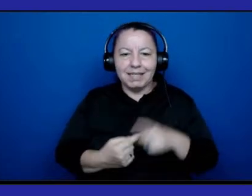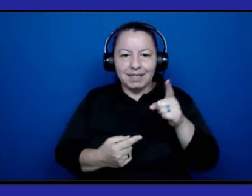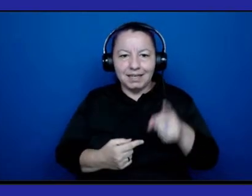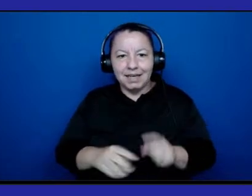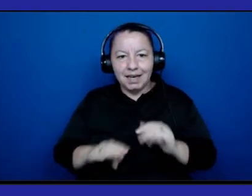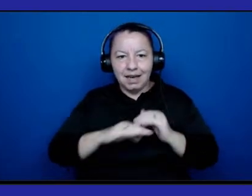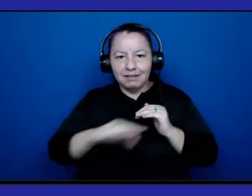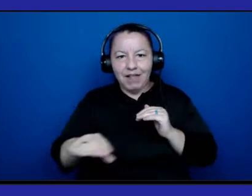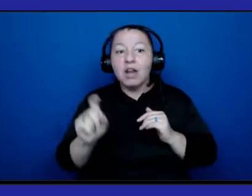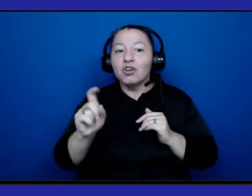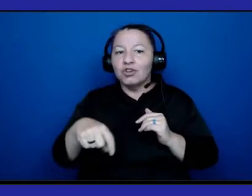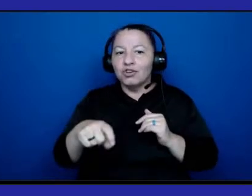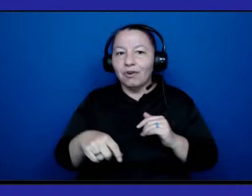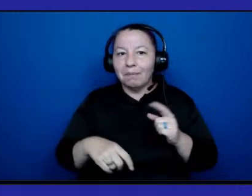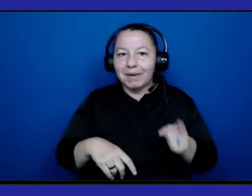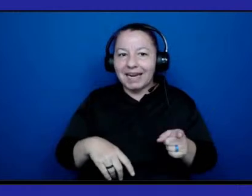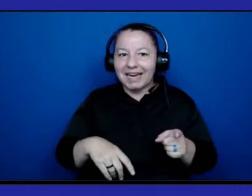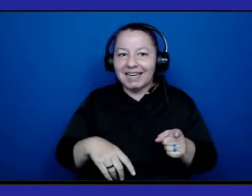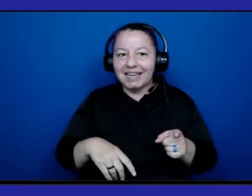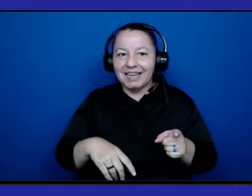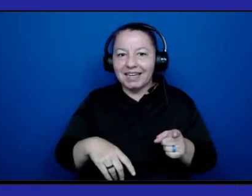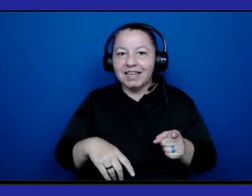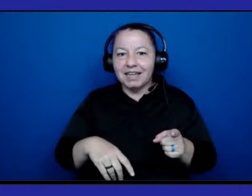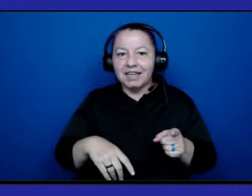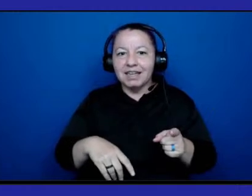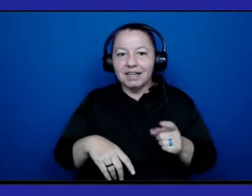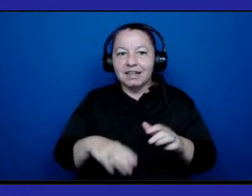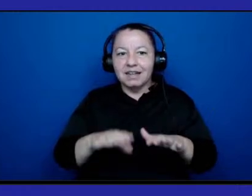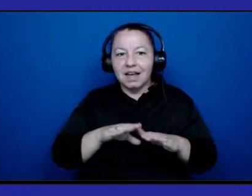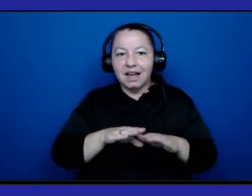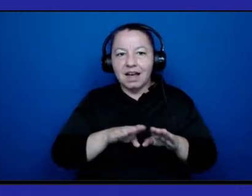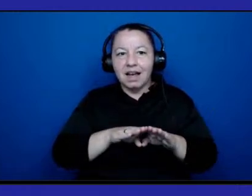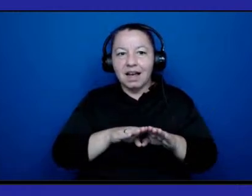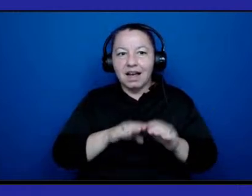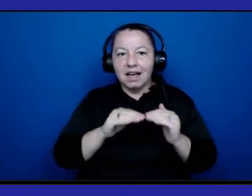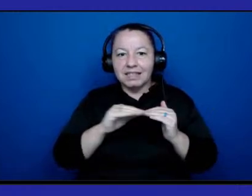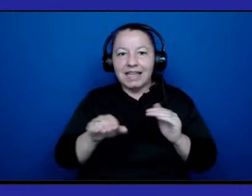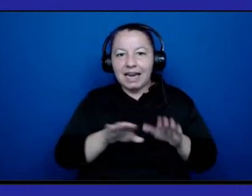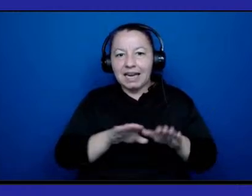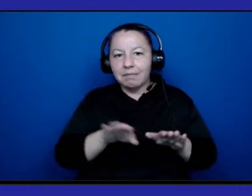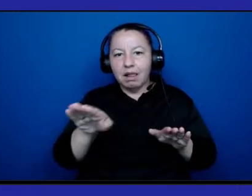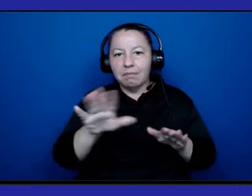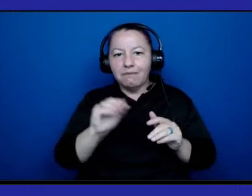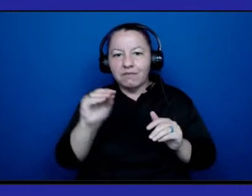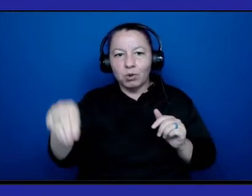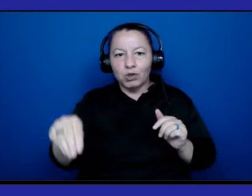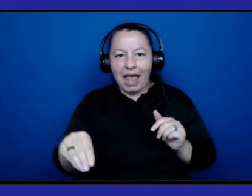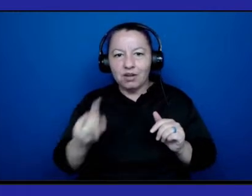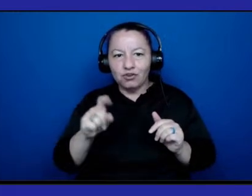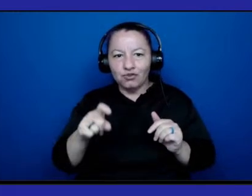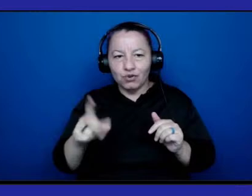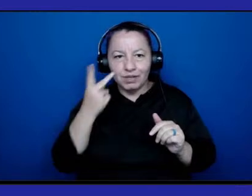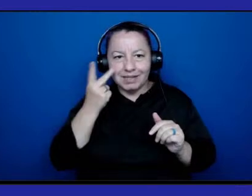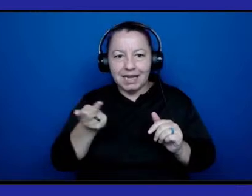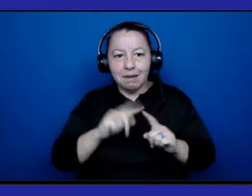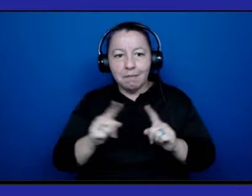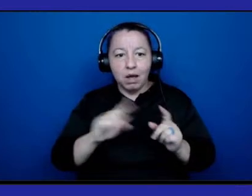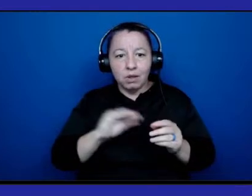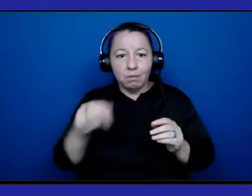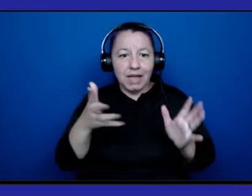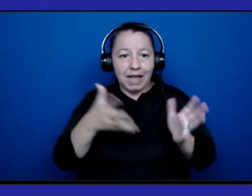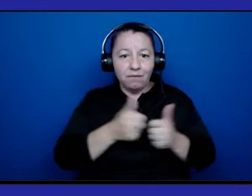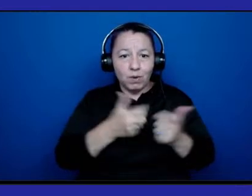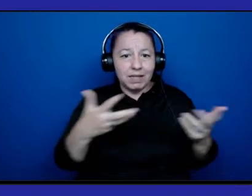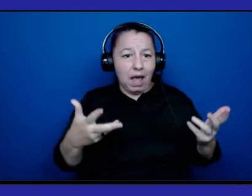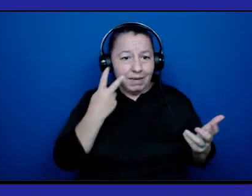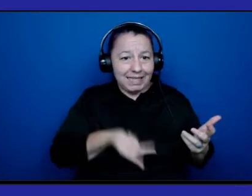be a steady metric at around 50%. But the percent left without being seen in the ED going